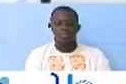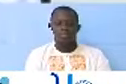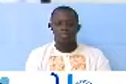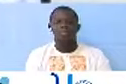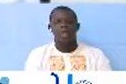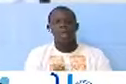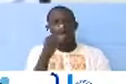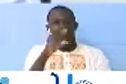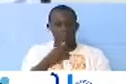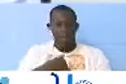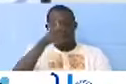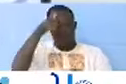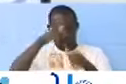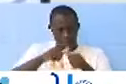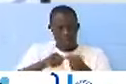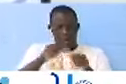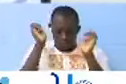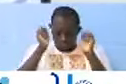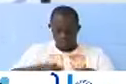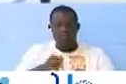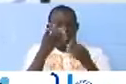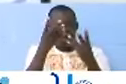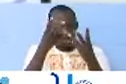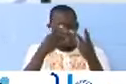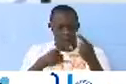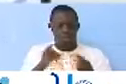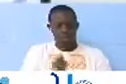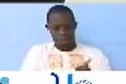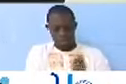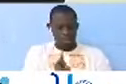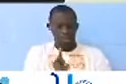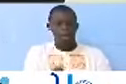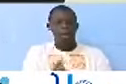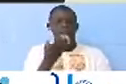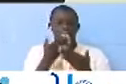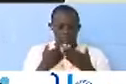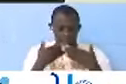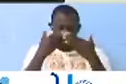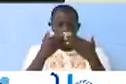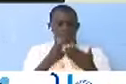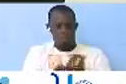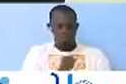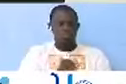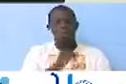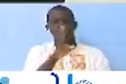Yes, if I can remember, I'll count them. Please, can you tell us who they were?